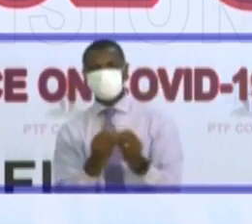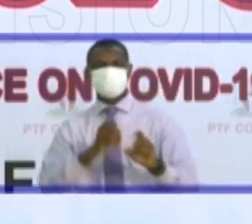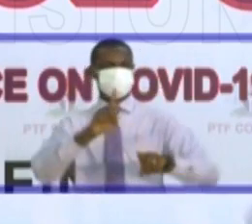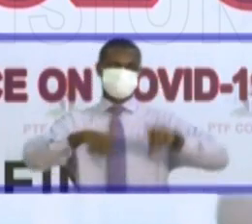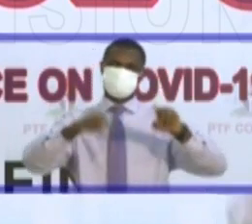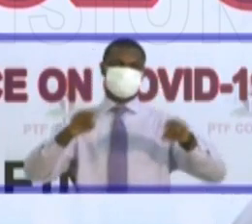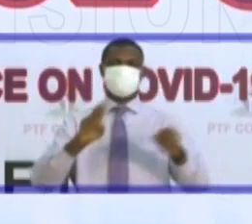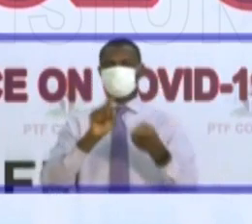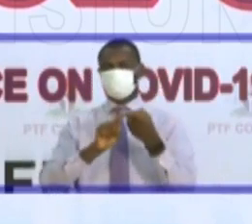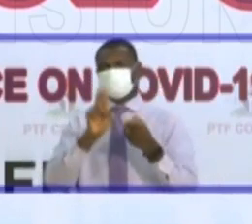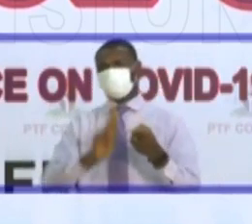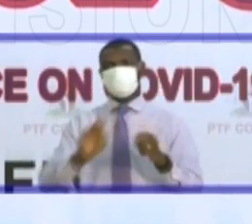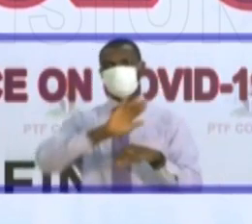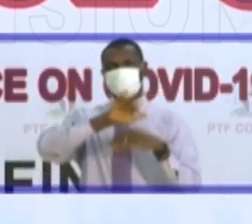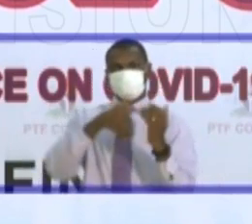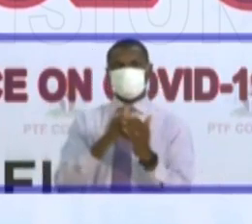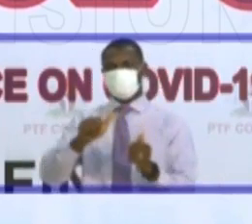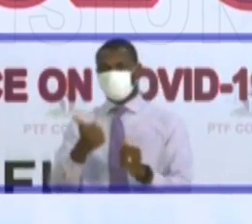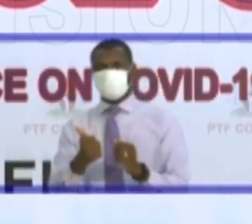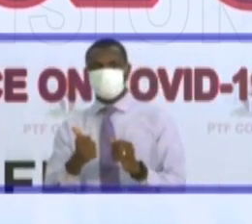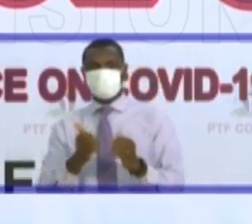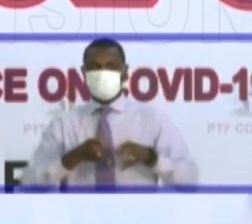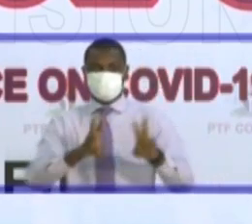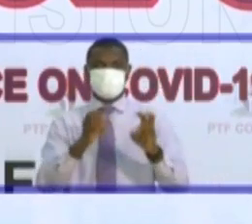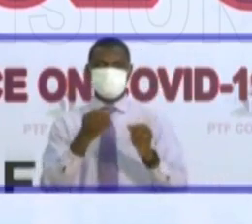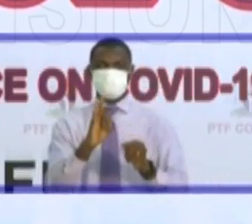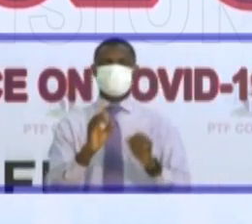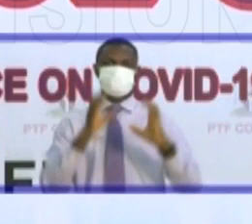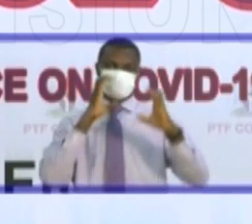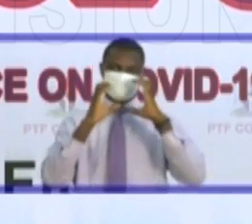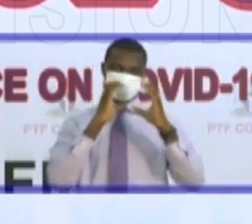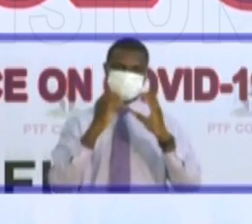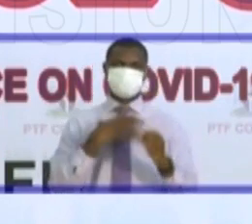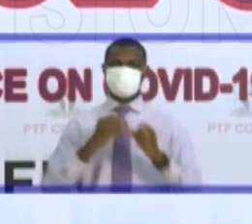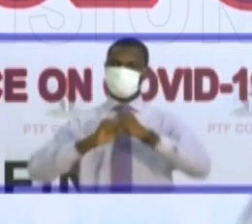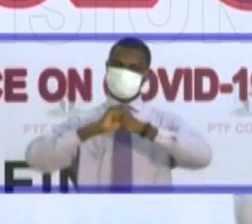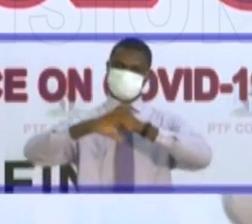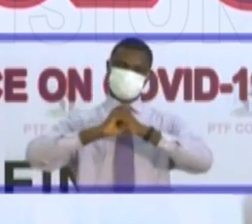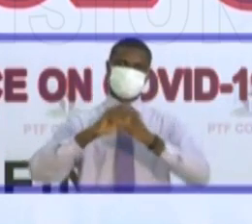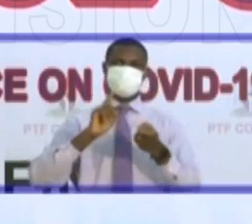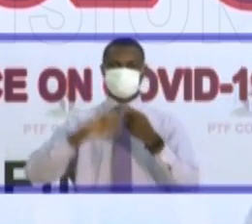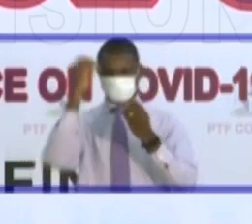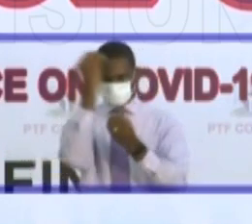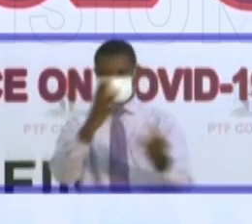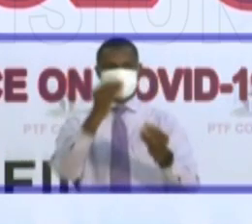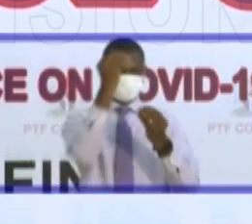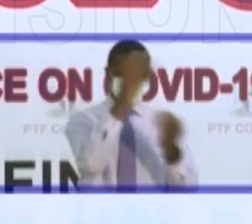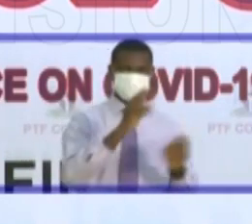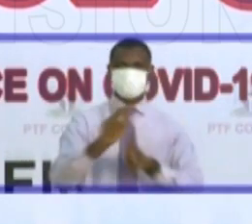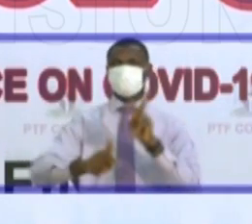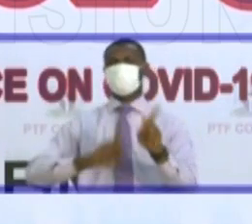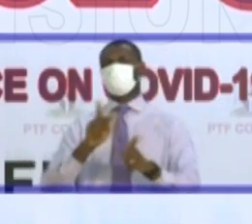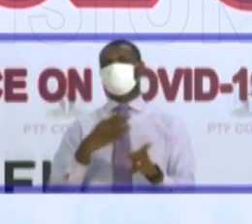to use all other means of communication and brokers to disseminate information